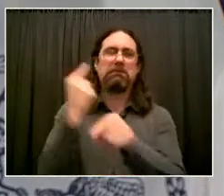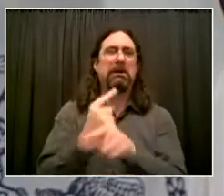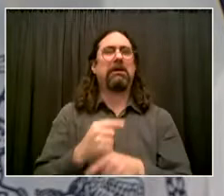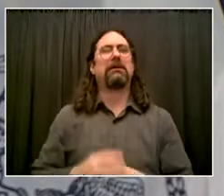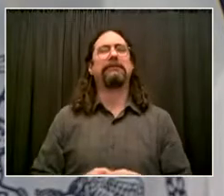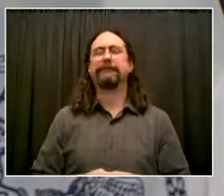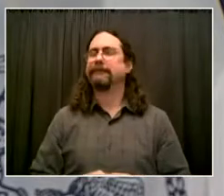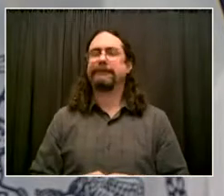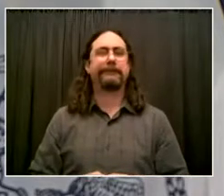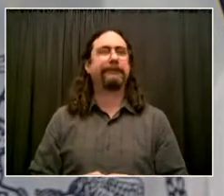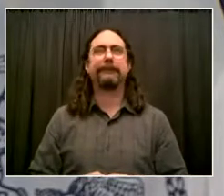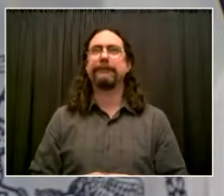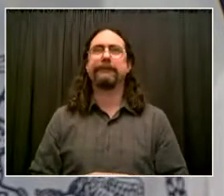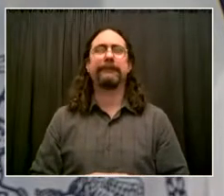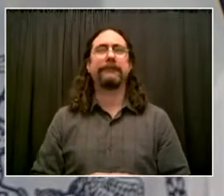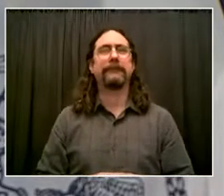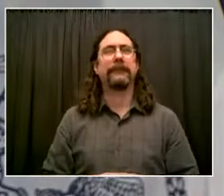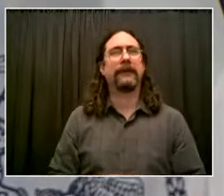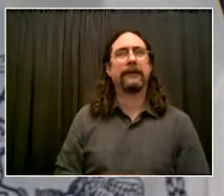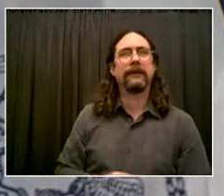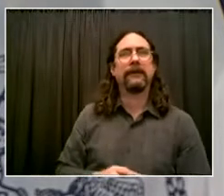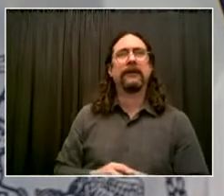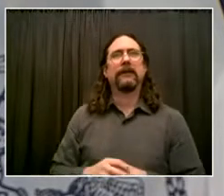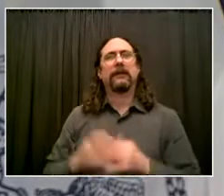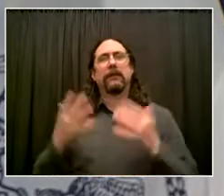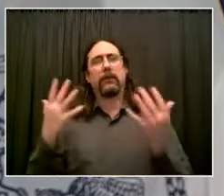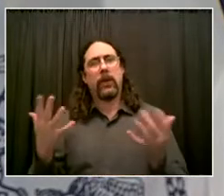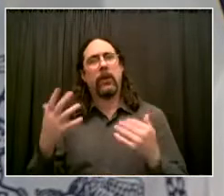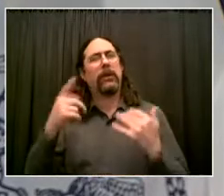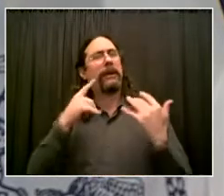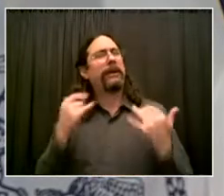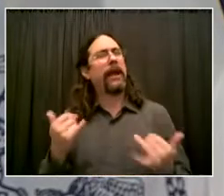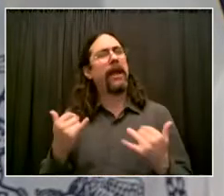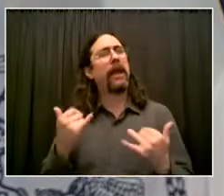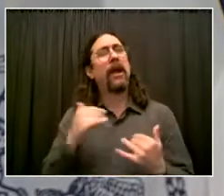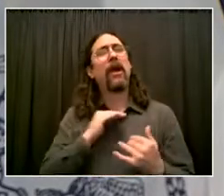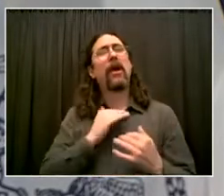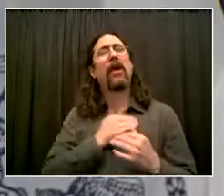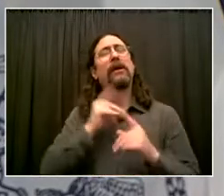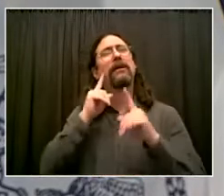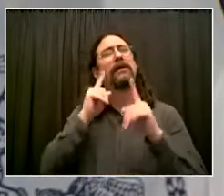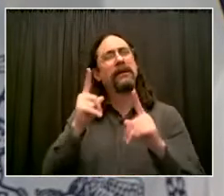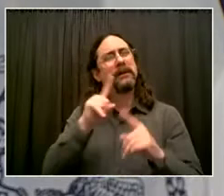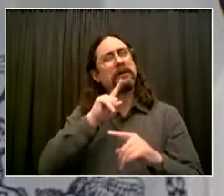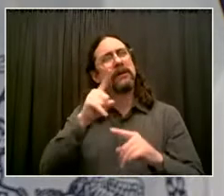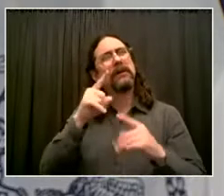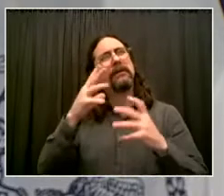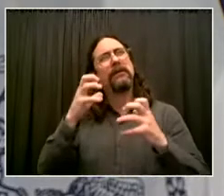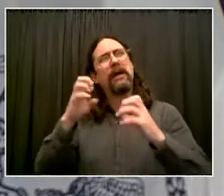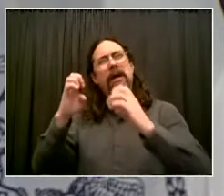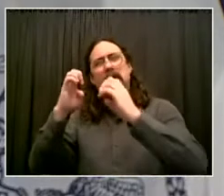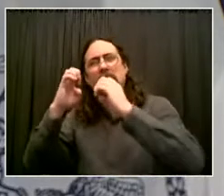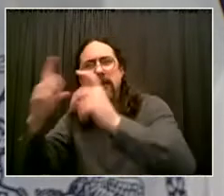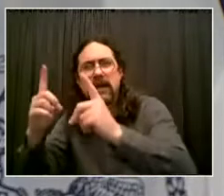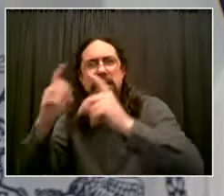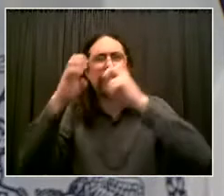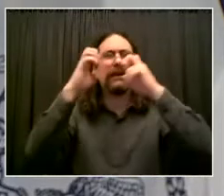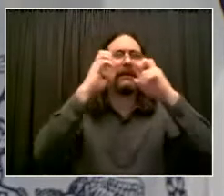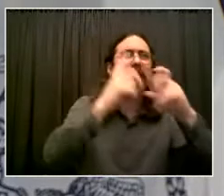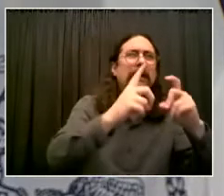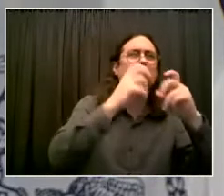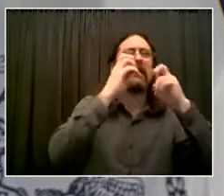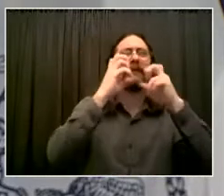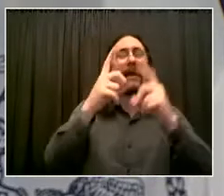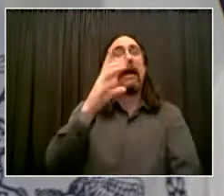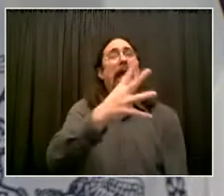get people involved in the solution, to find the perpetrators, to bring them to justice, which is always part of the process of ending this kind